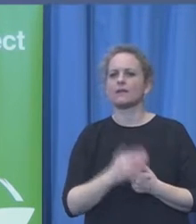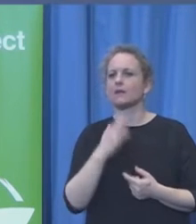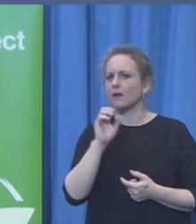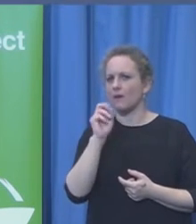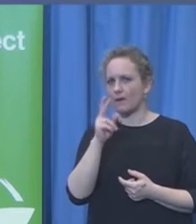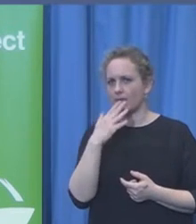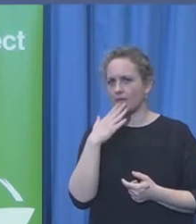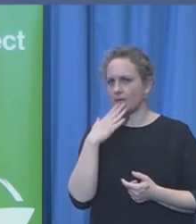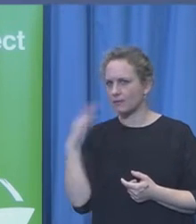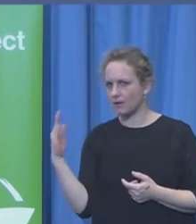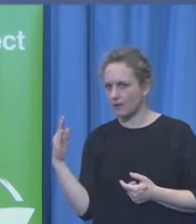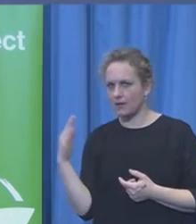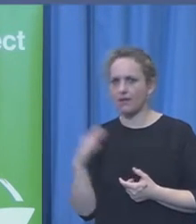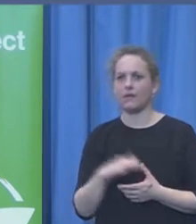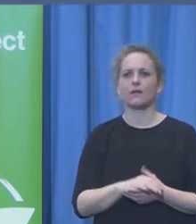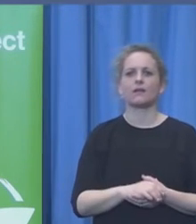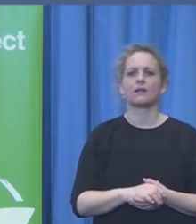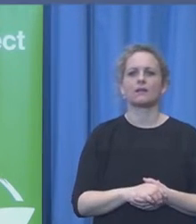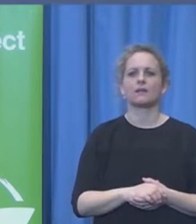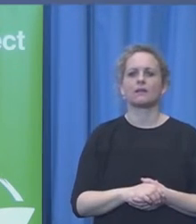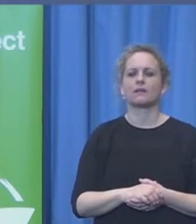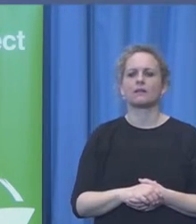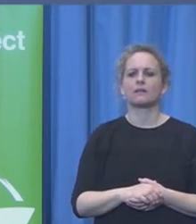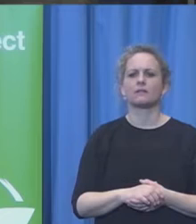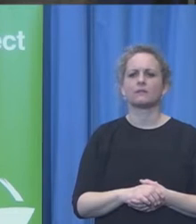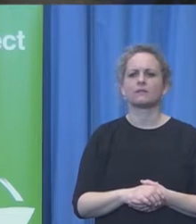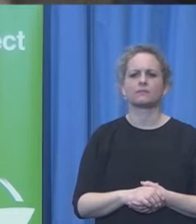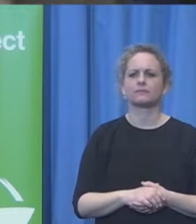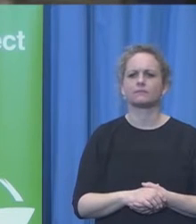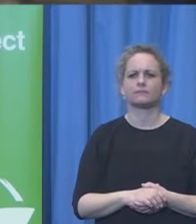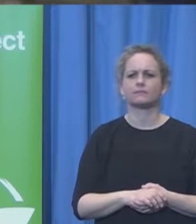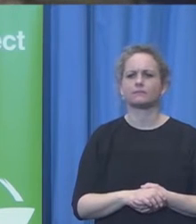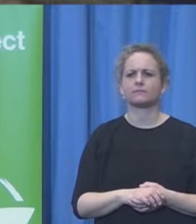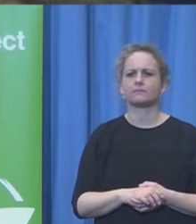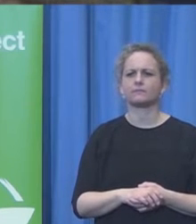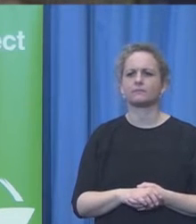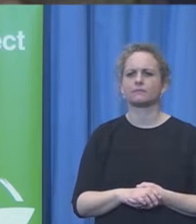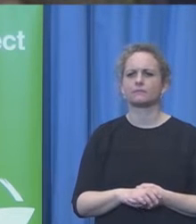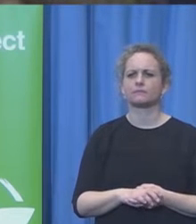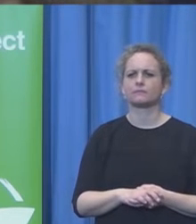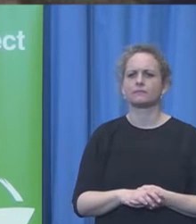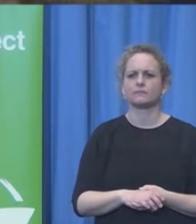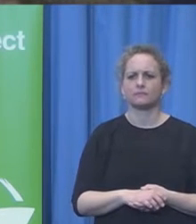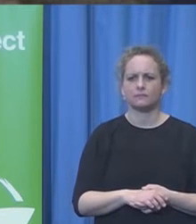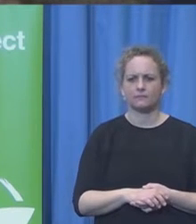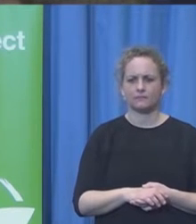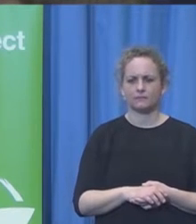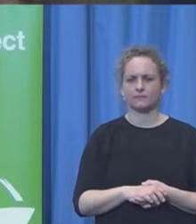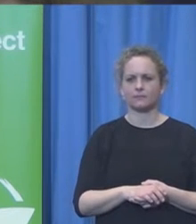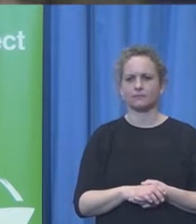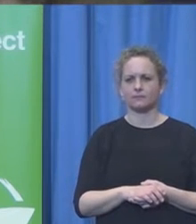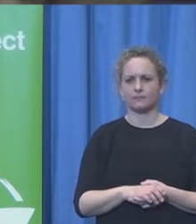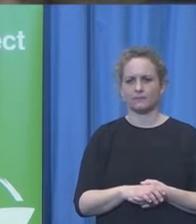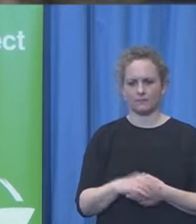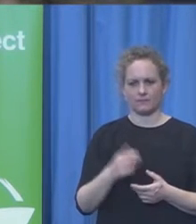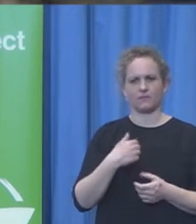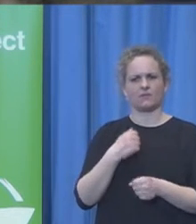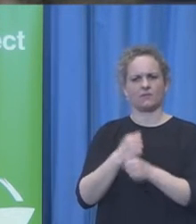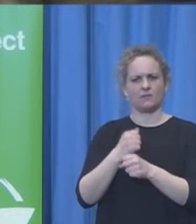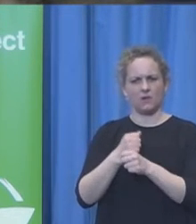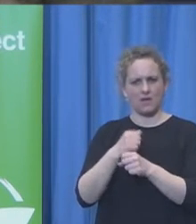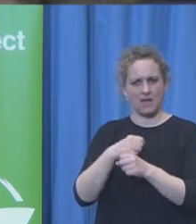General, ESPD, a network of support services for persons with disabilities. Actually, I have two questions. I have a question for Emma, and I have a question